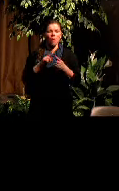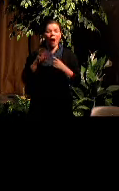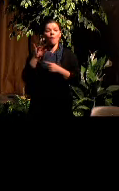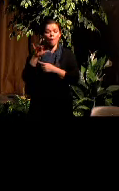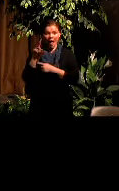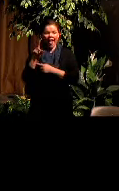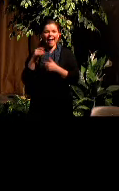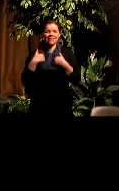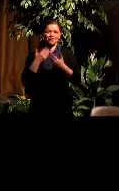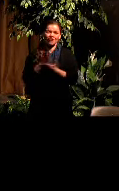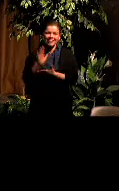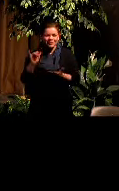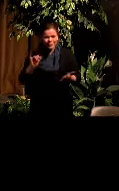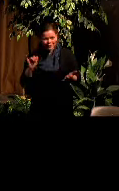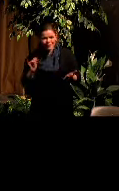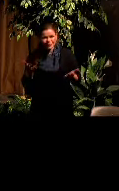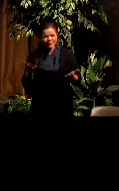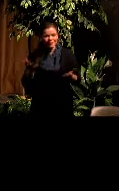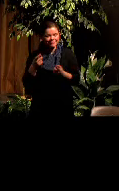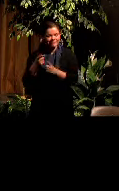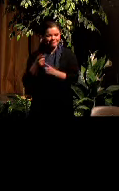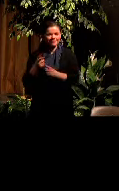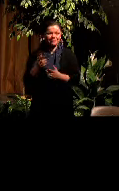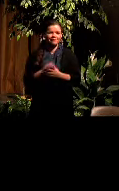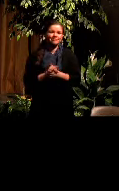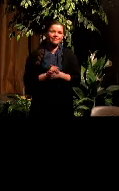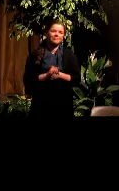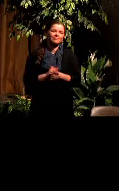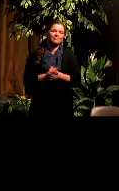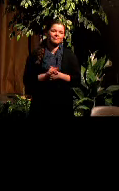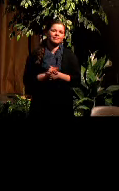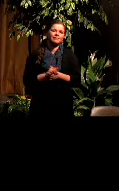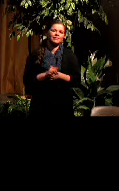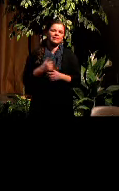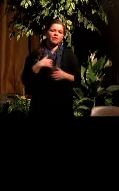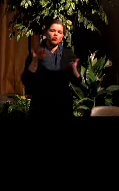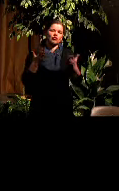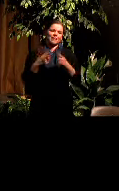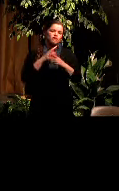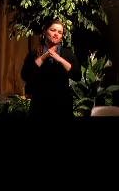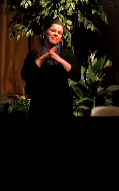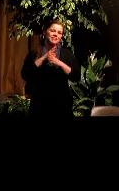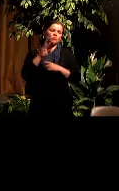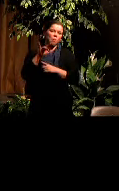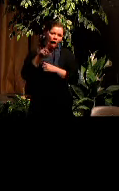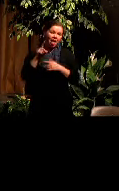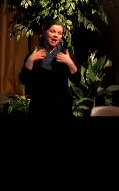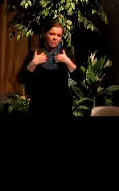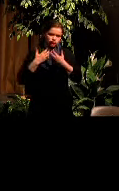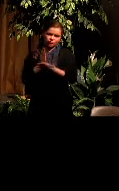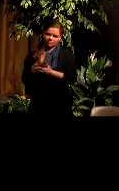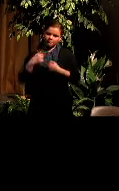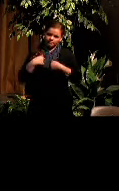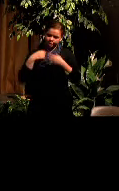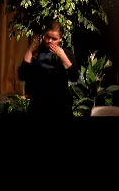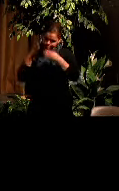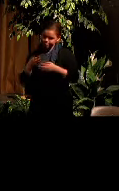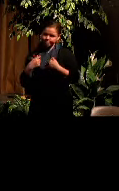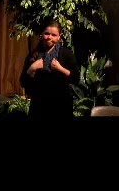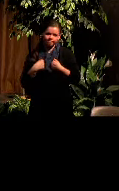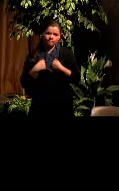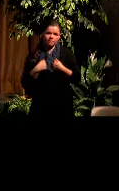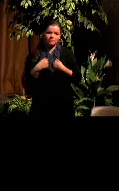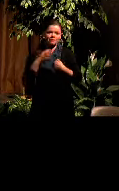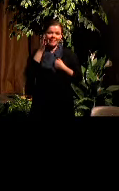more broadly. I believe in wild animal rights, and that's what I'm here to protect. And I think cats are a real challenge. But it should be low-hanging fruit